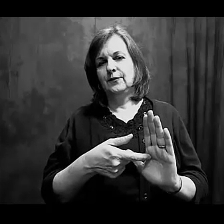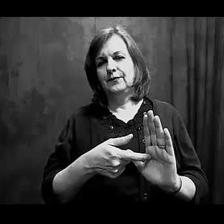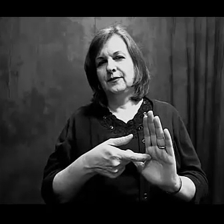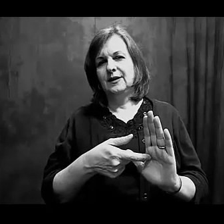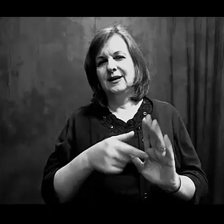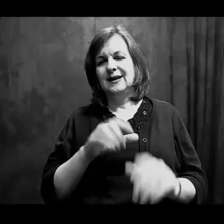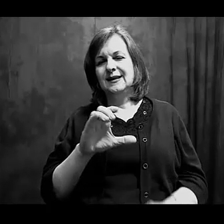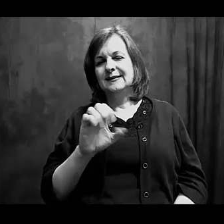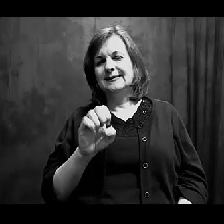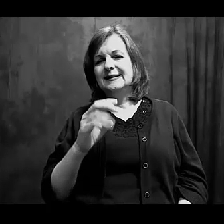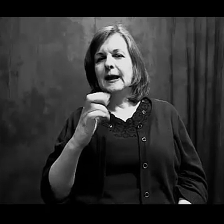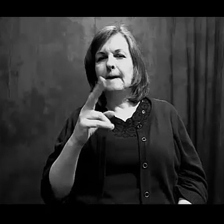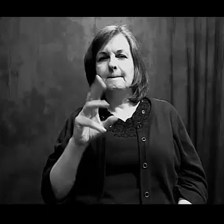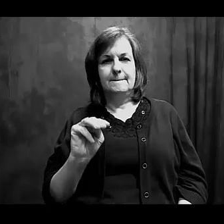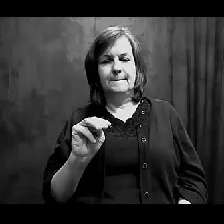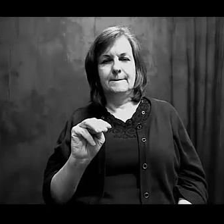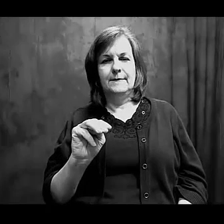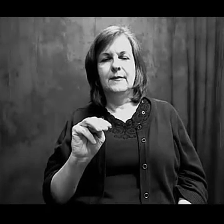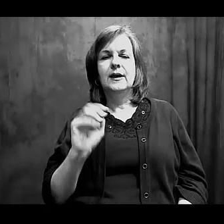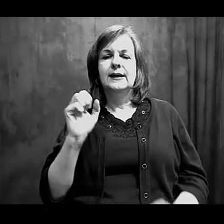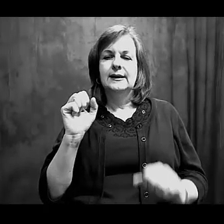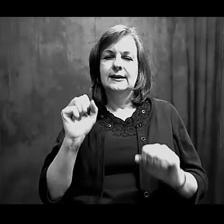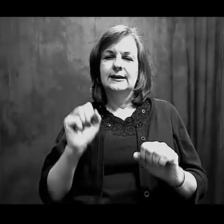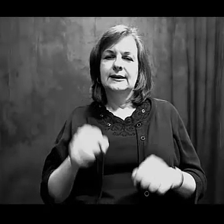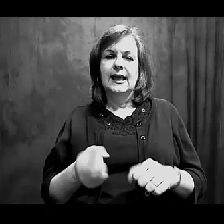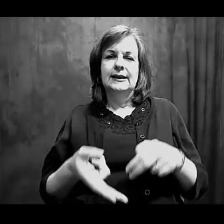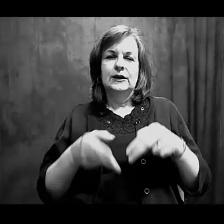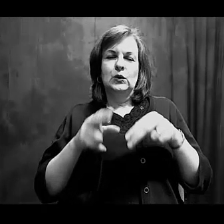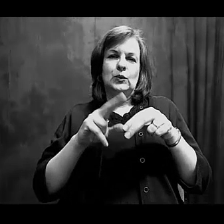to increase the amount of